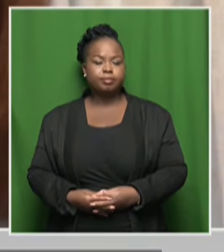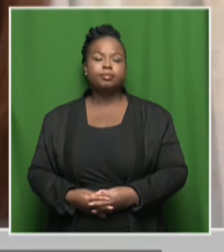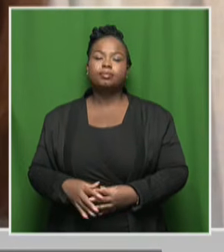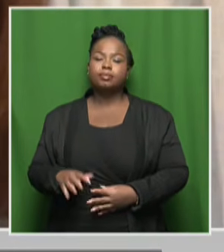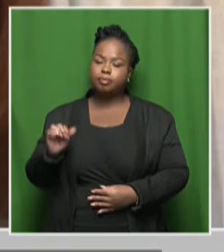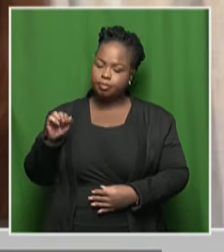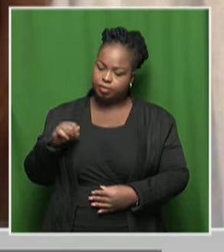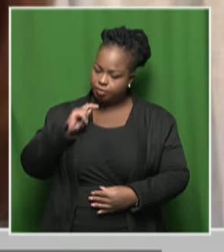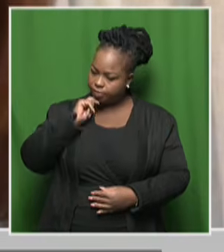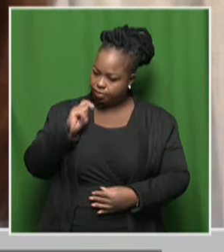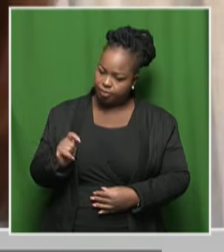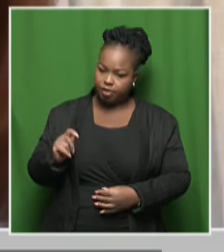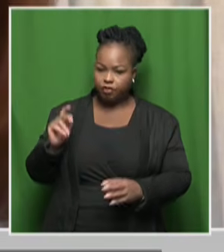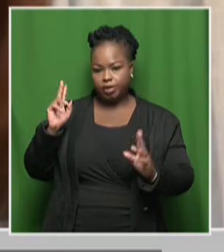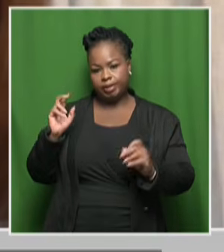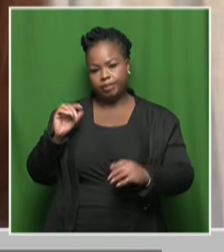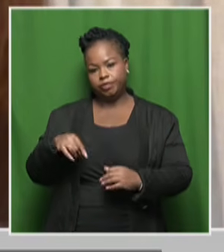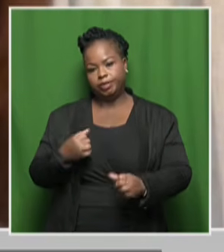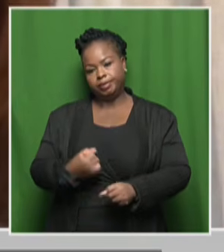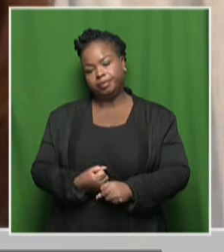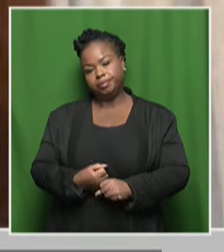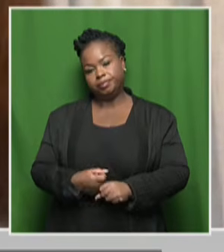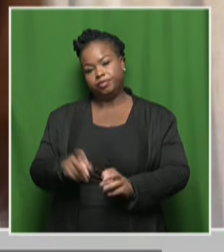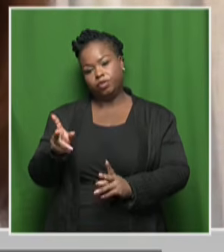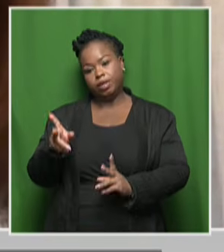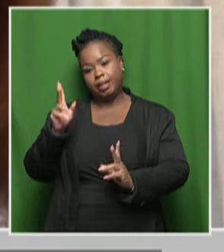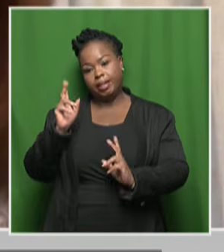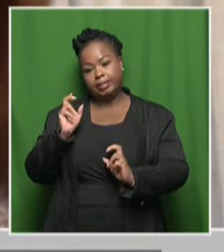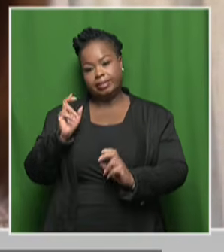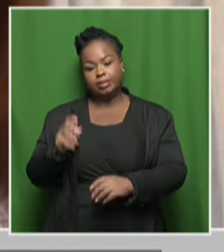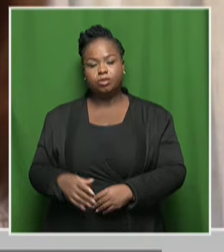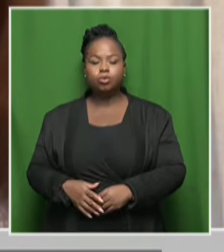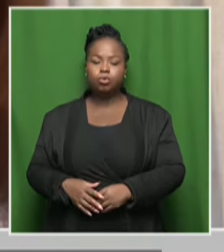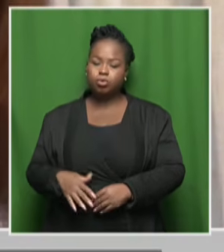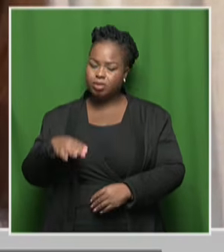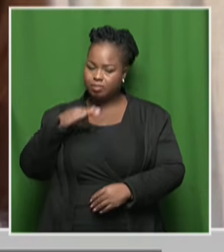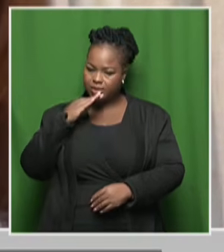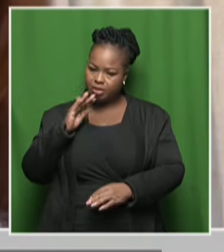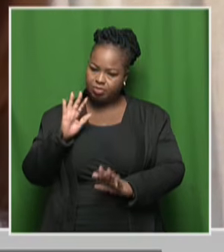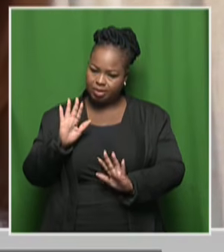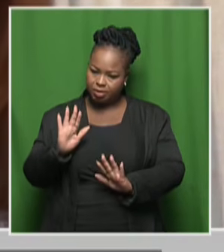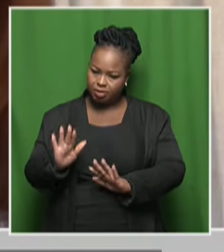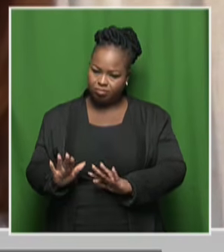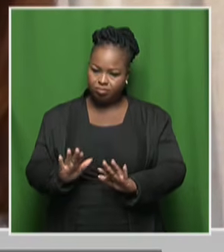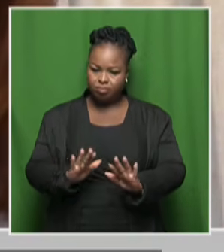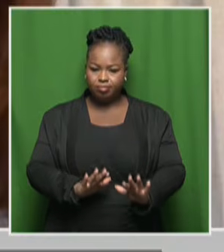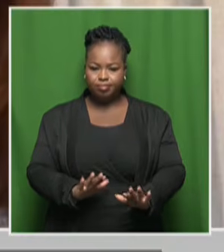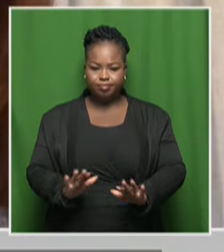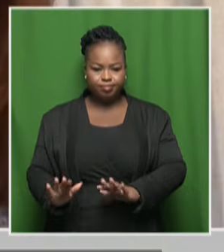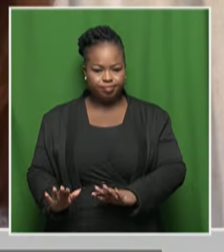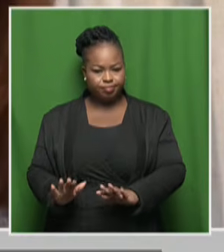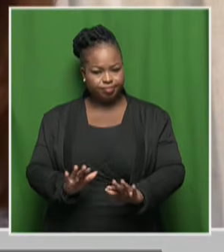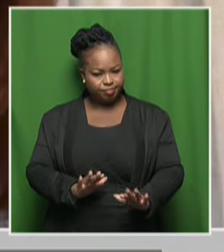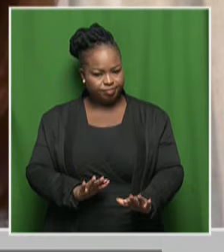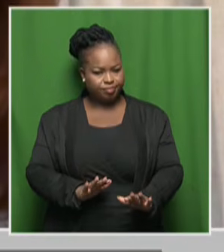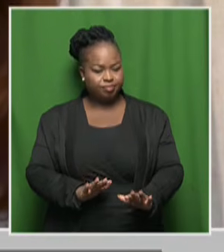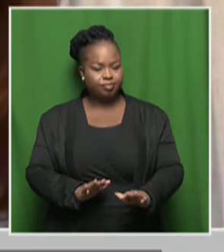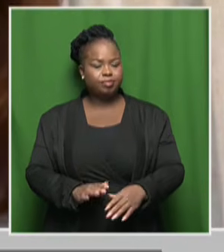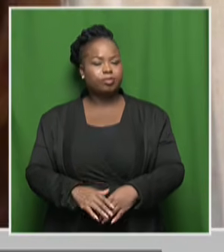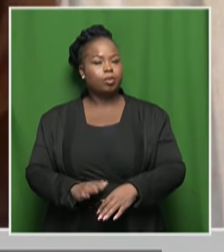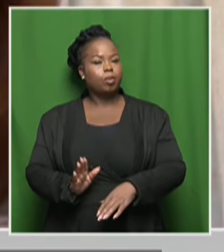Absolutely. So the theme of this year, Listen, is an invitation to slow down. It's an invitation to,